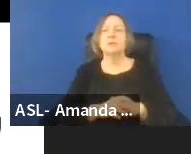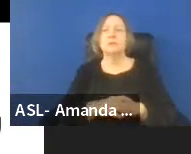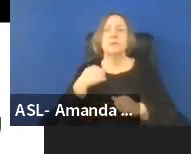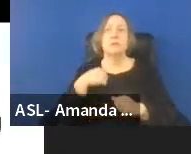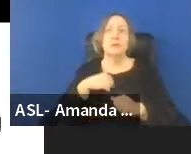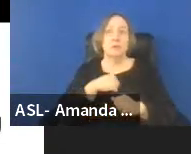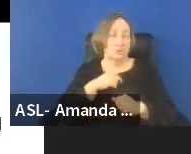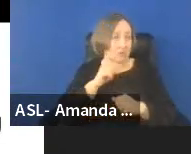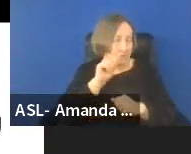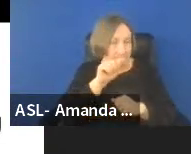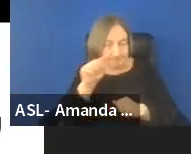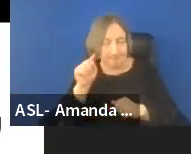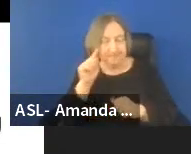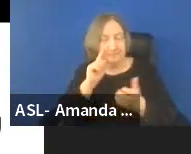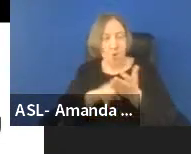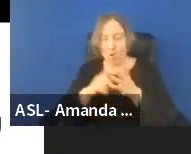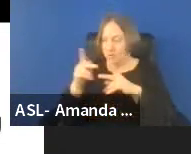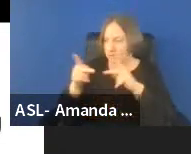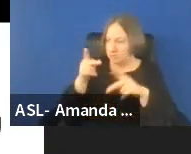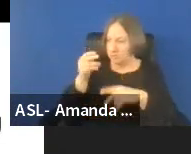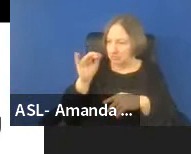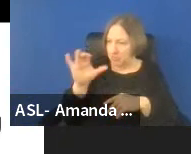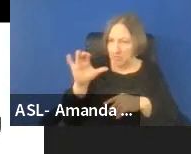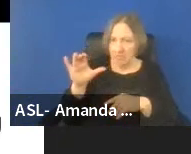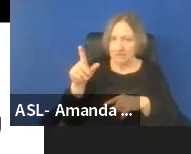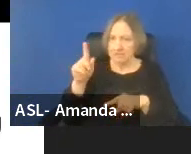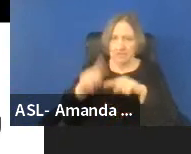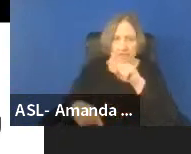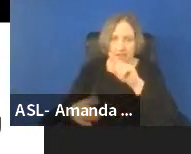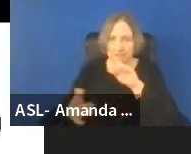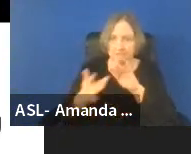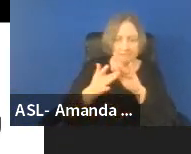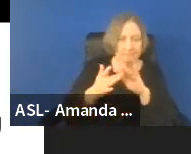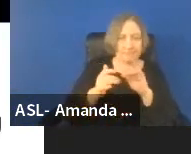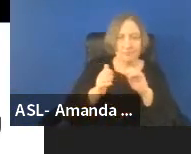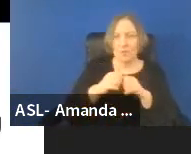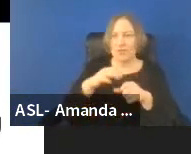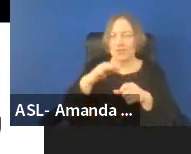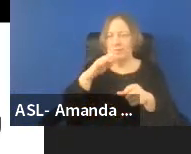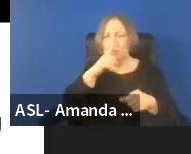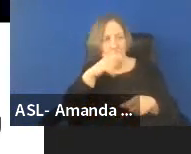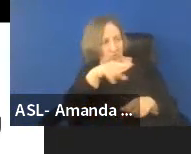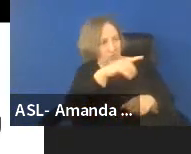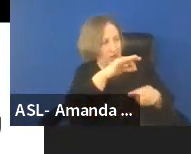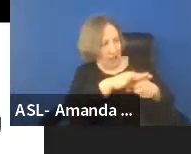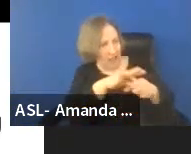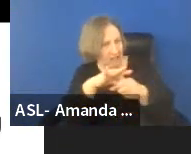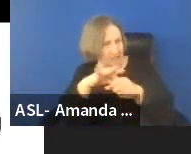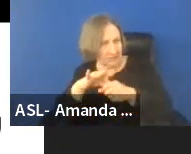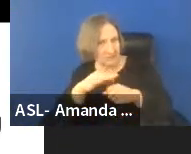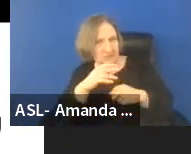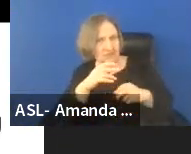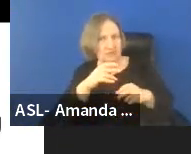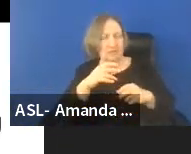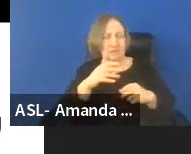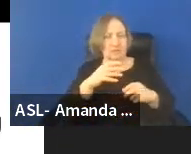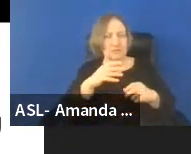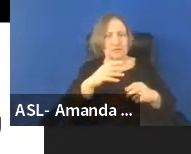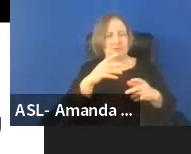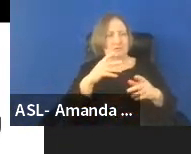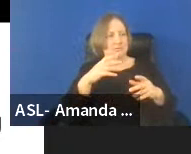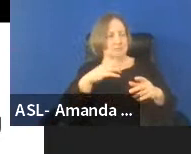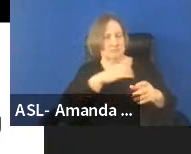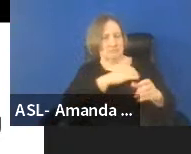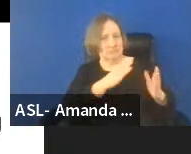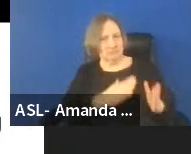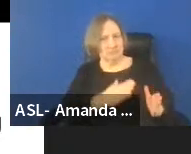from members of the public that they are not able to get in touch with their elected officials, we will often recommend that they sign